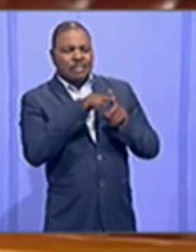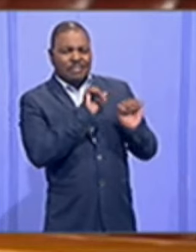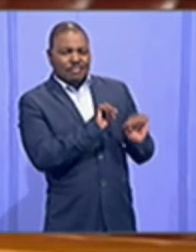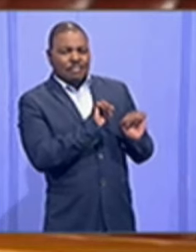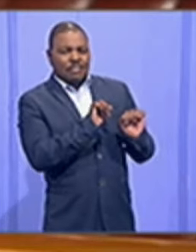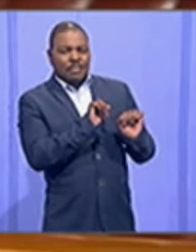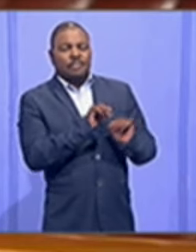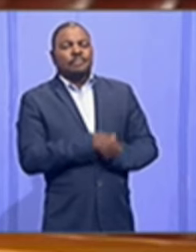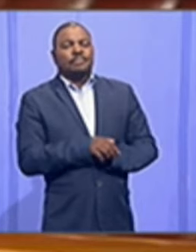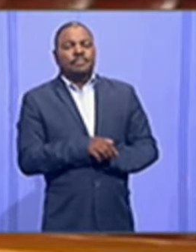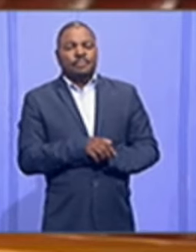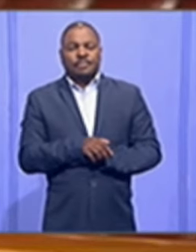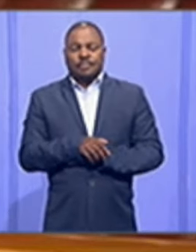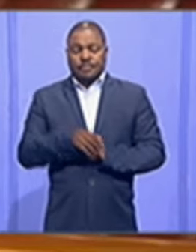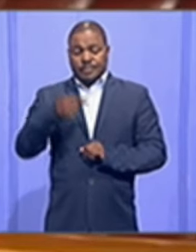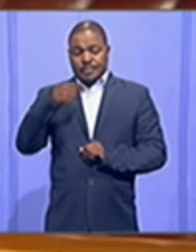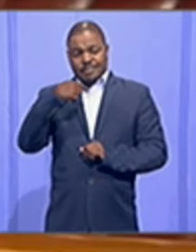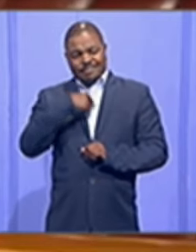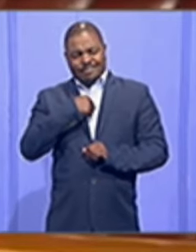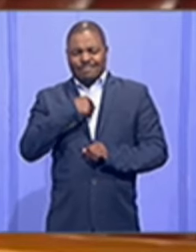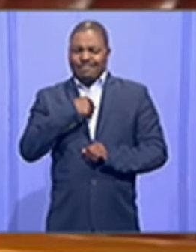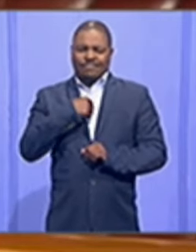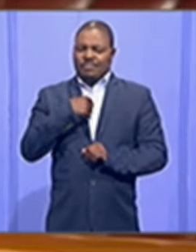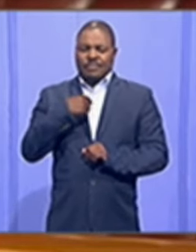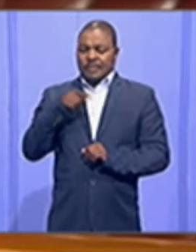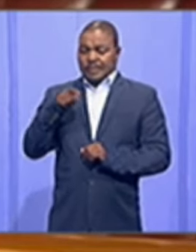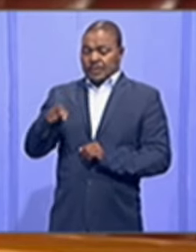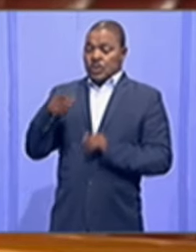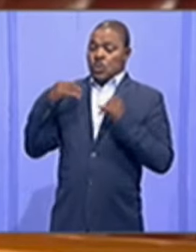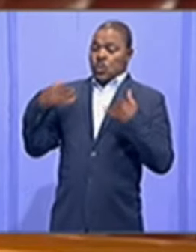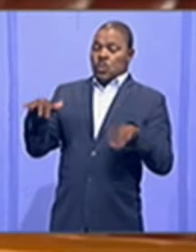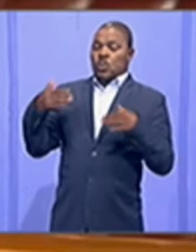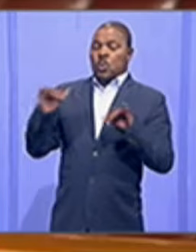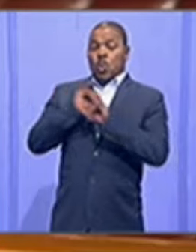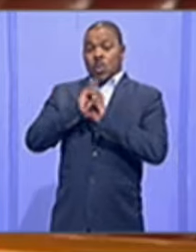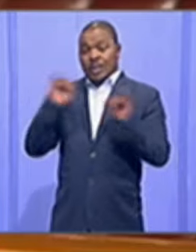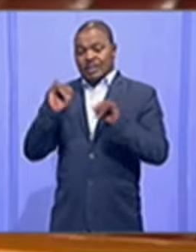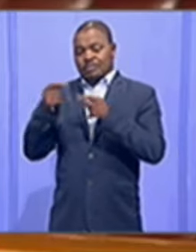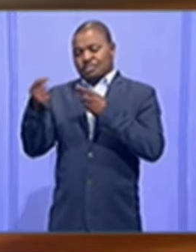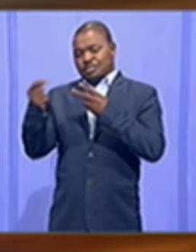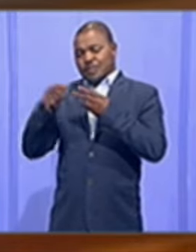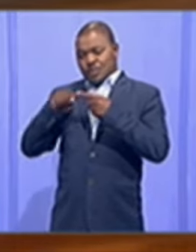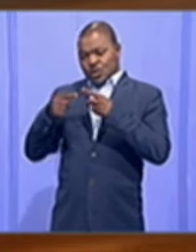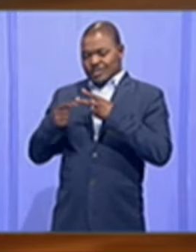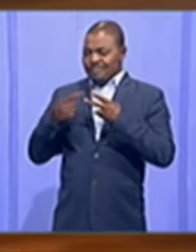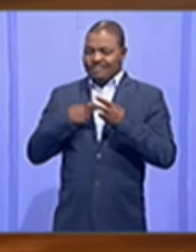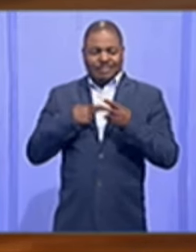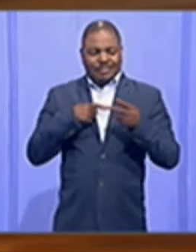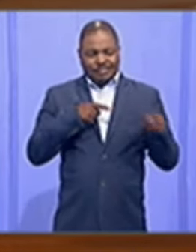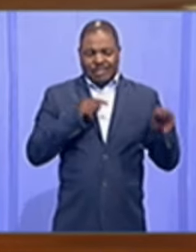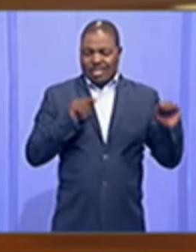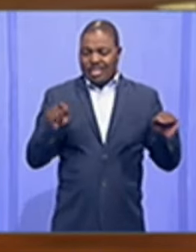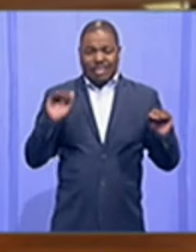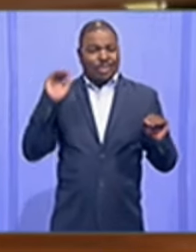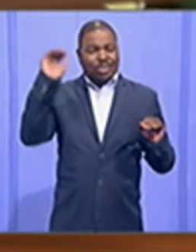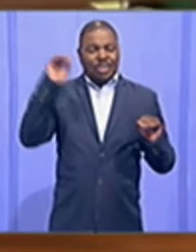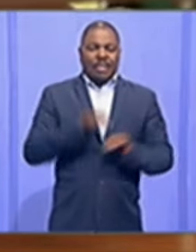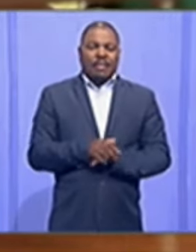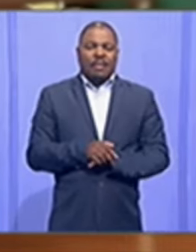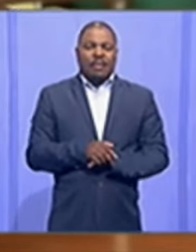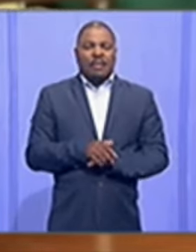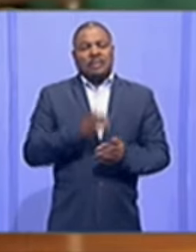in this matter do not outweigh the aggravating factors of this matter. Go le bialo bangwe ba batswa setlhabelo